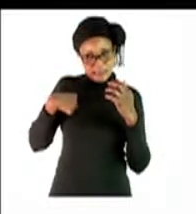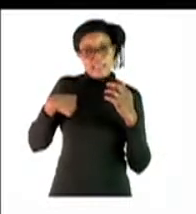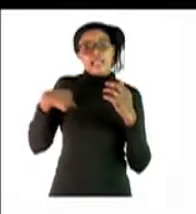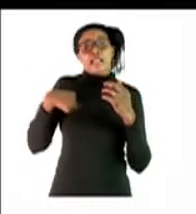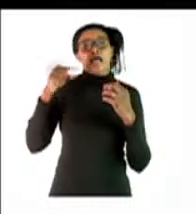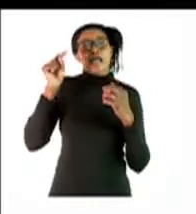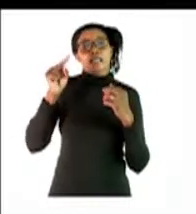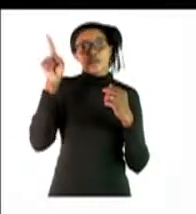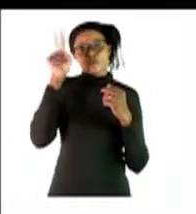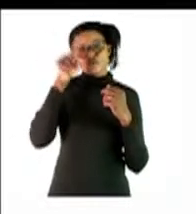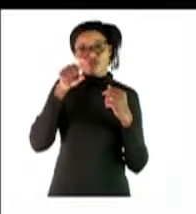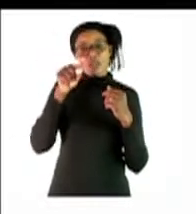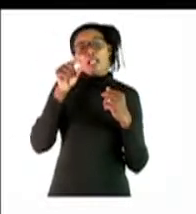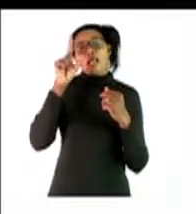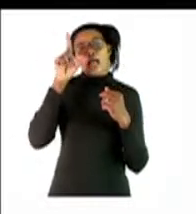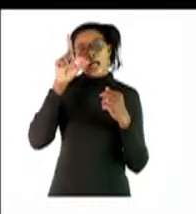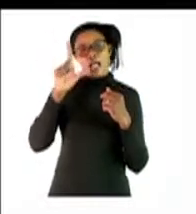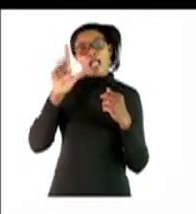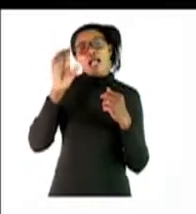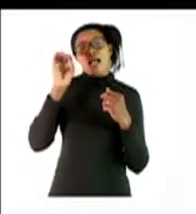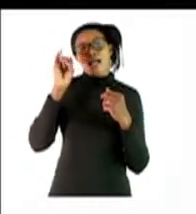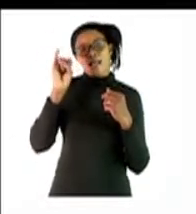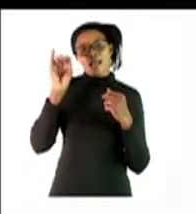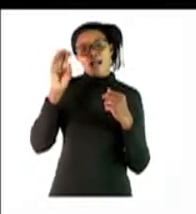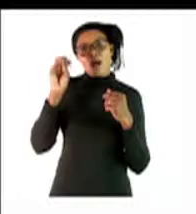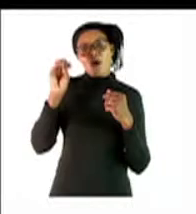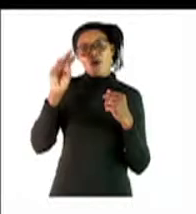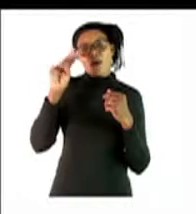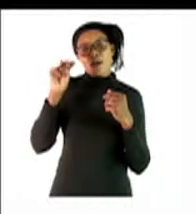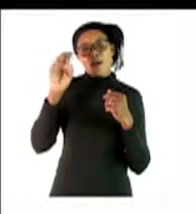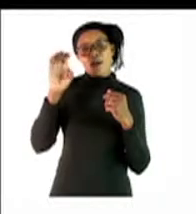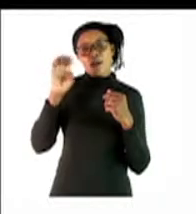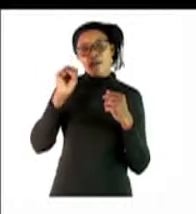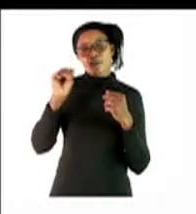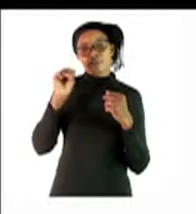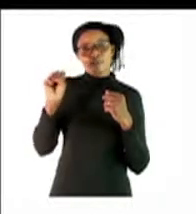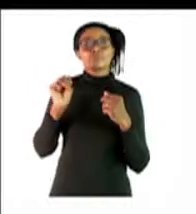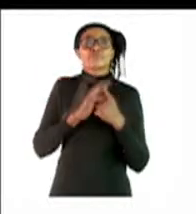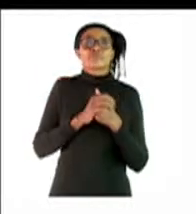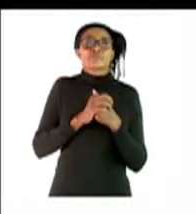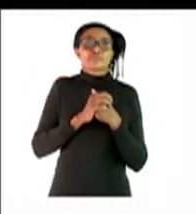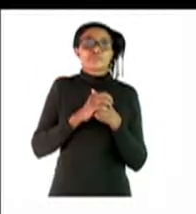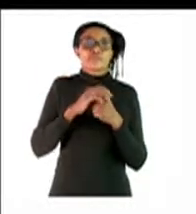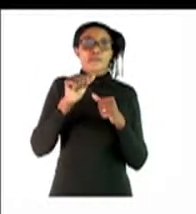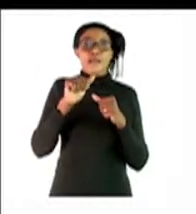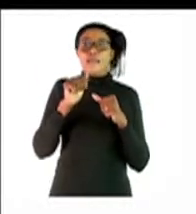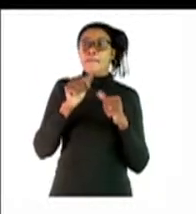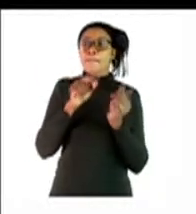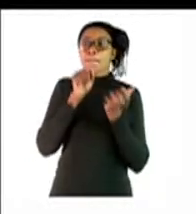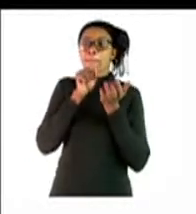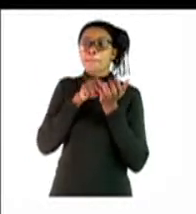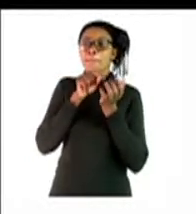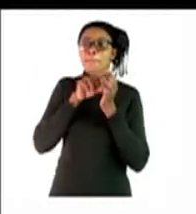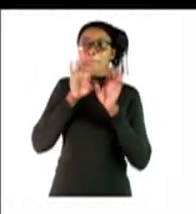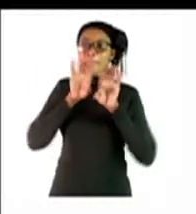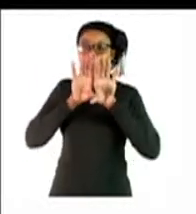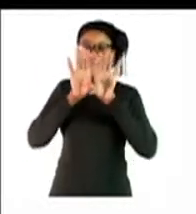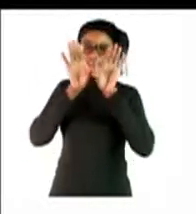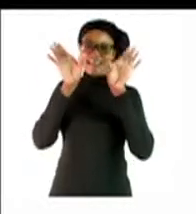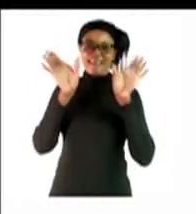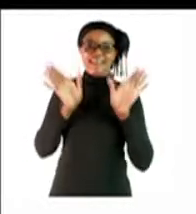to circle the correct word. The next picture, is it a peacock or a